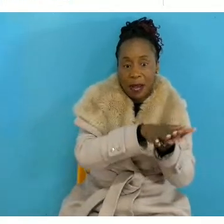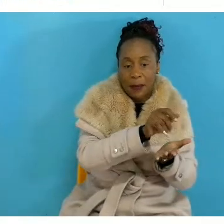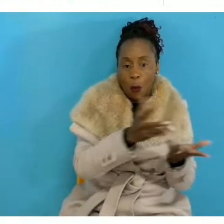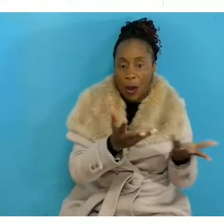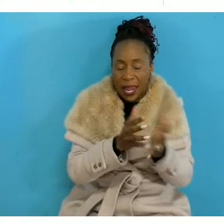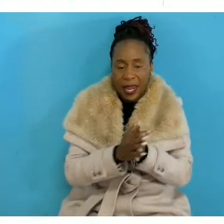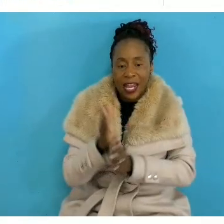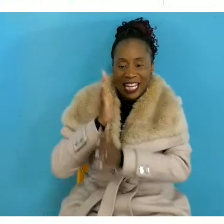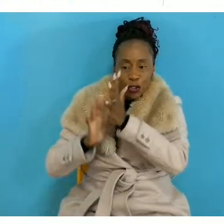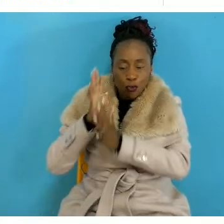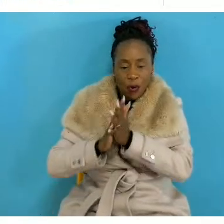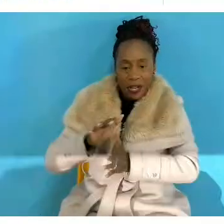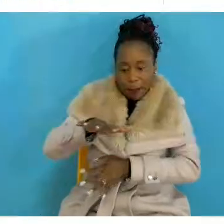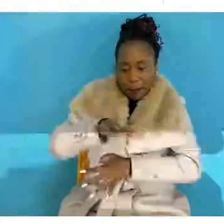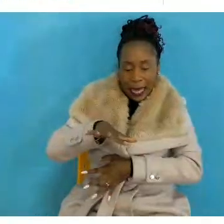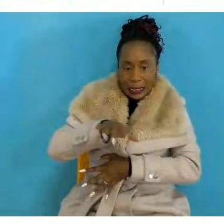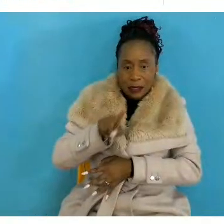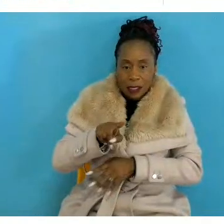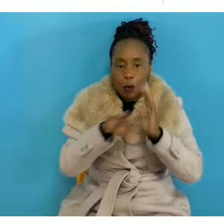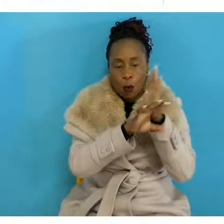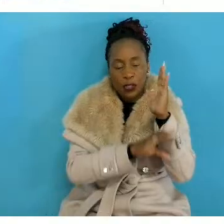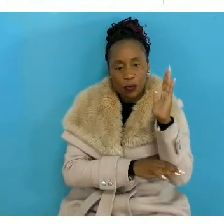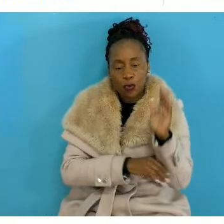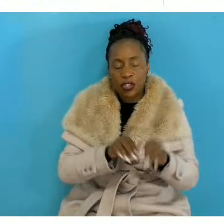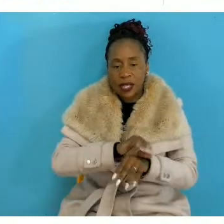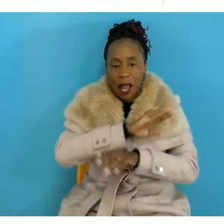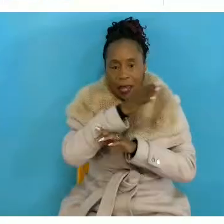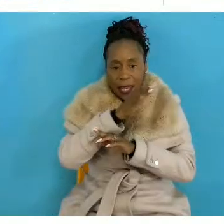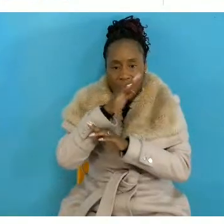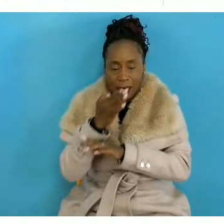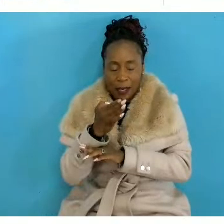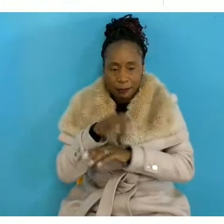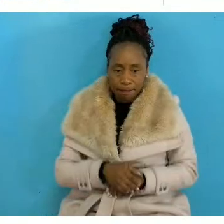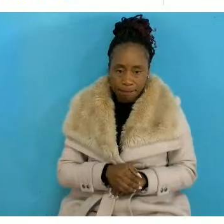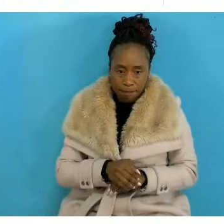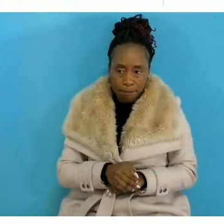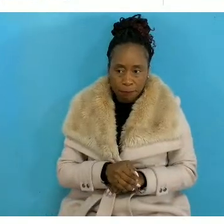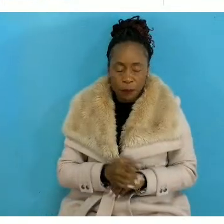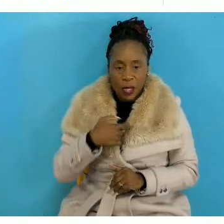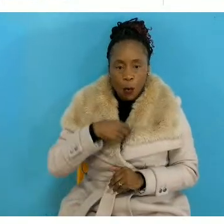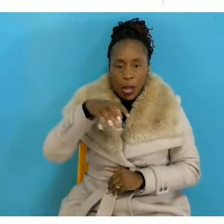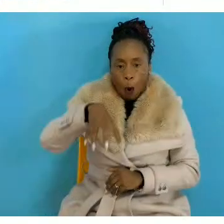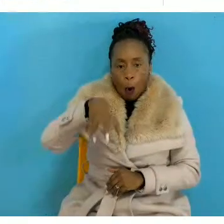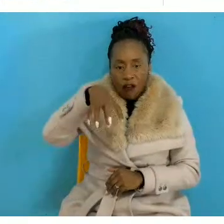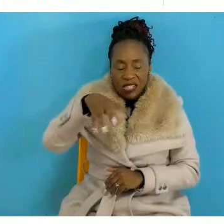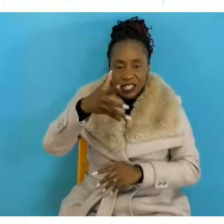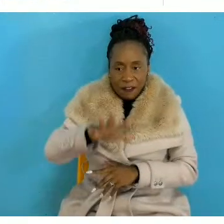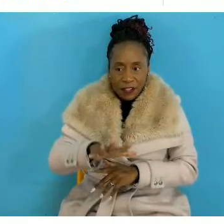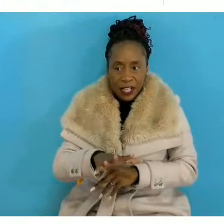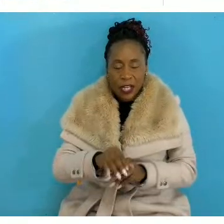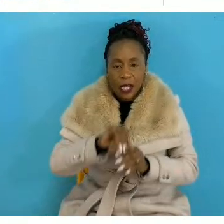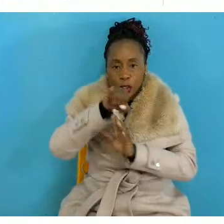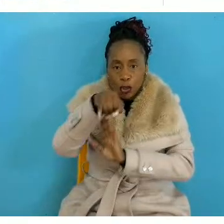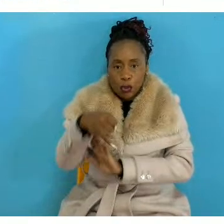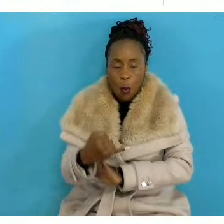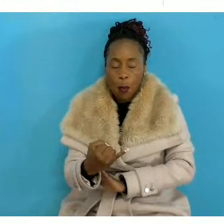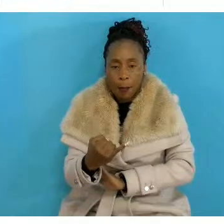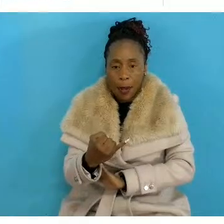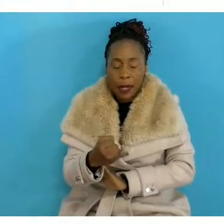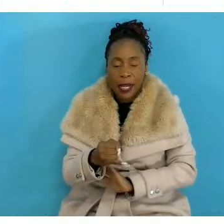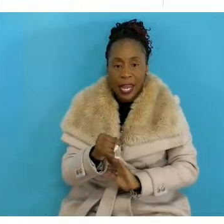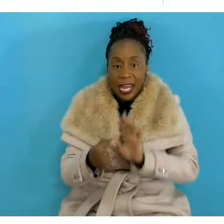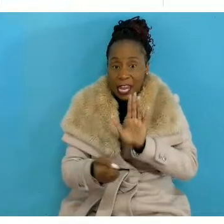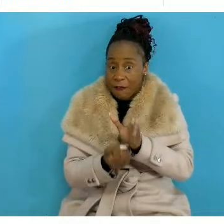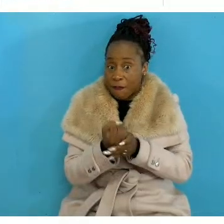site of the Constitutional Hill, Chair. Chair, we have hosted the I Am Joburg